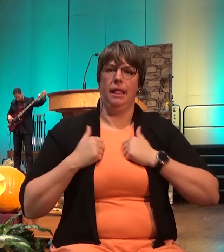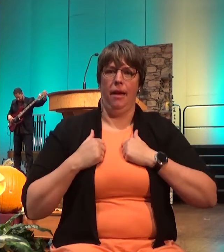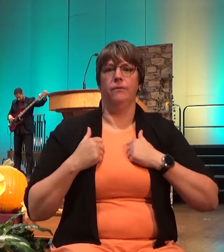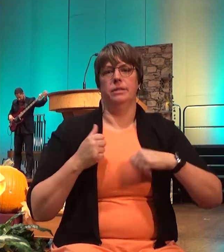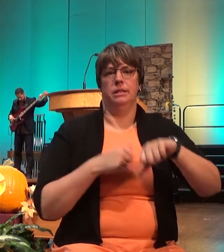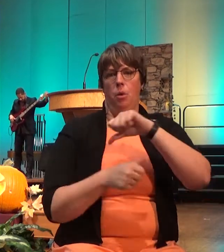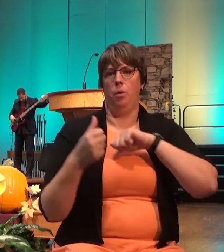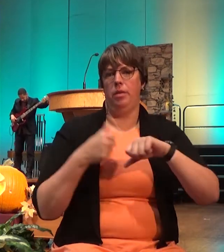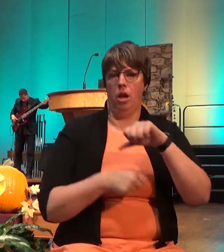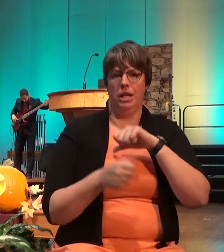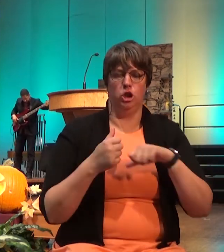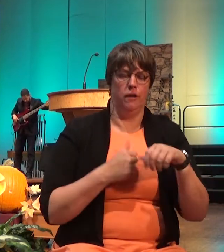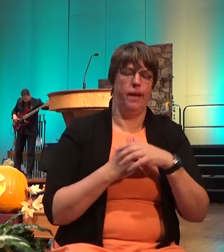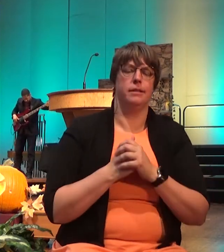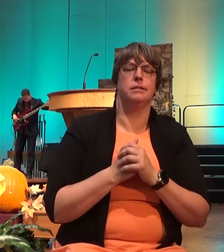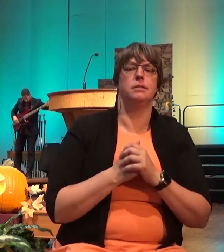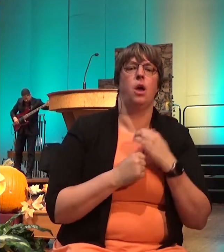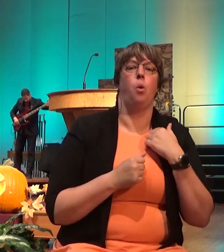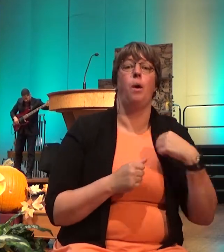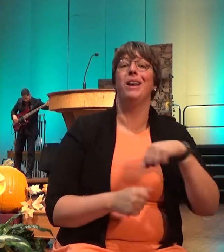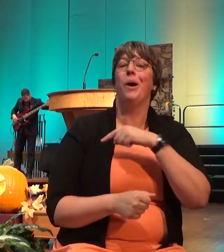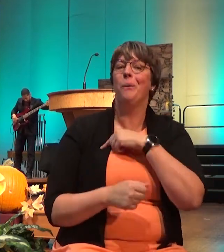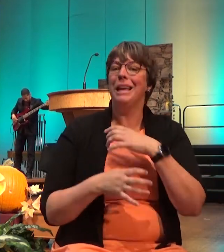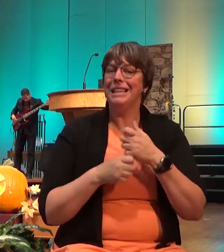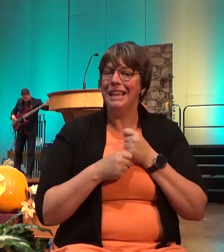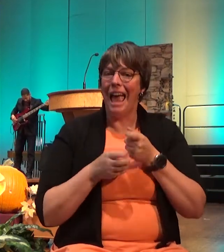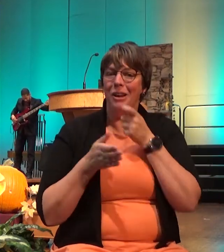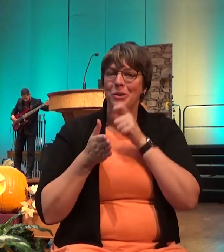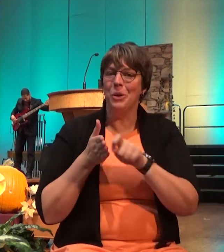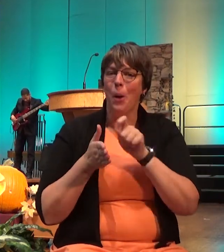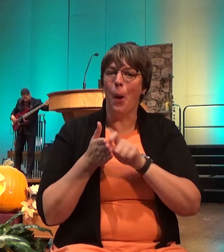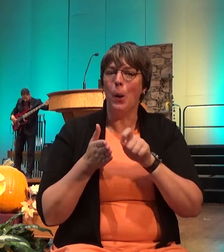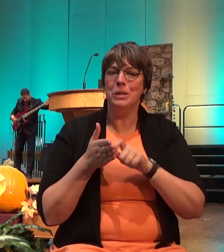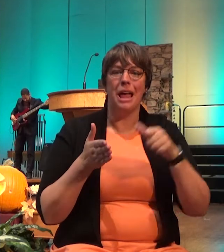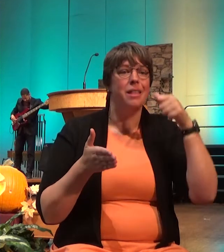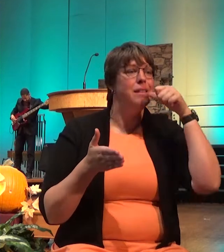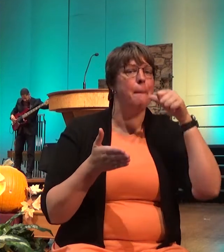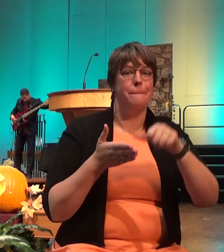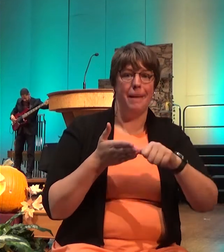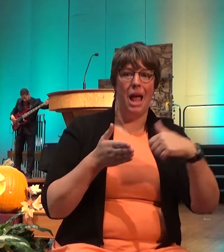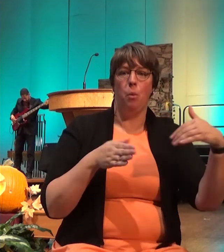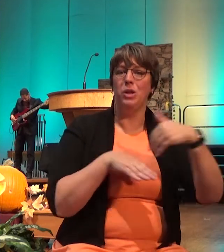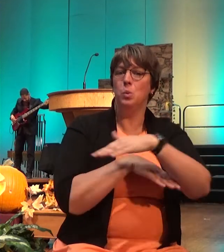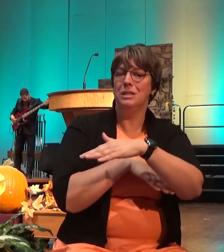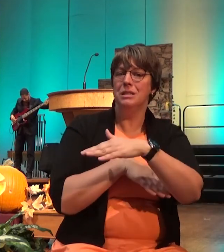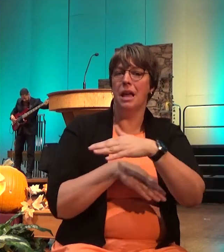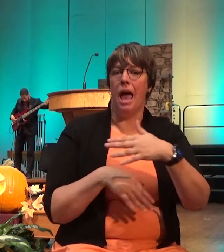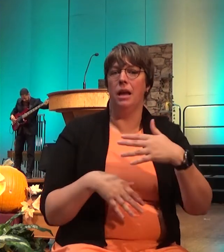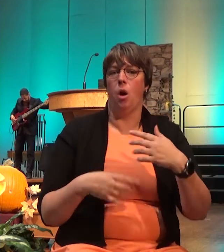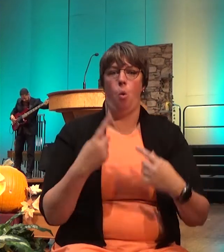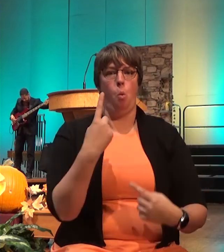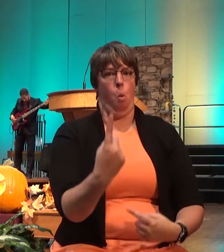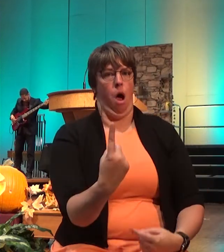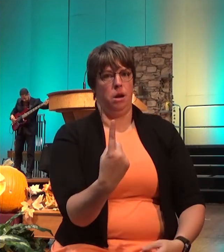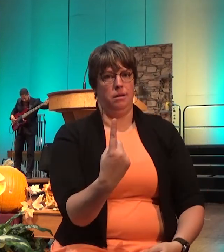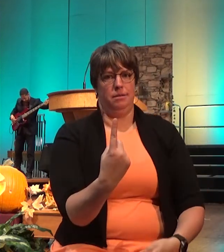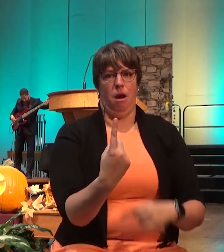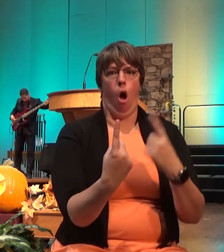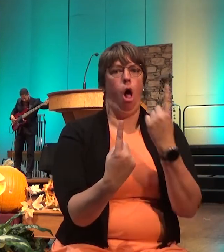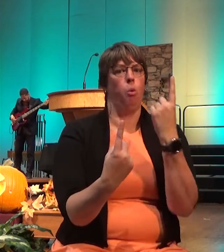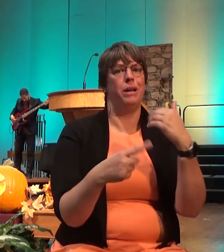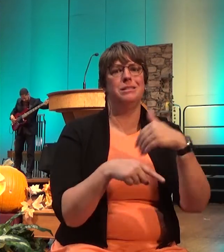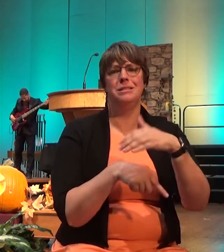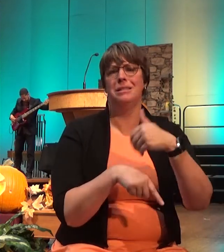And when we get notes in the mail, people send in tithes and offerings. There's one contributor who always sends the most